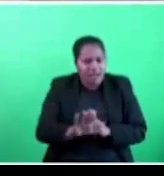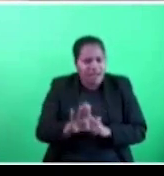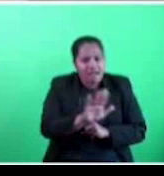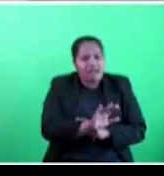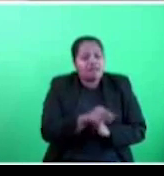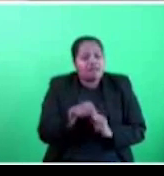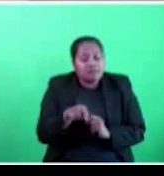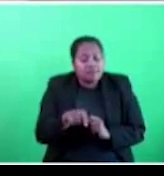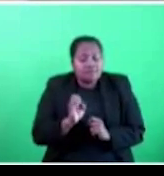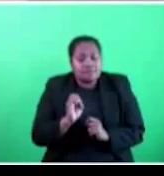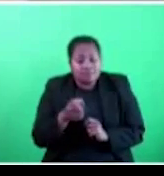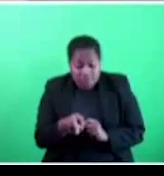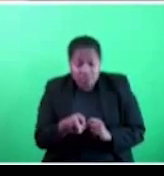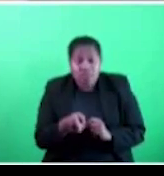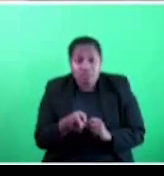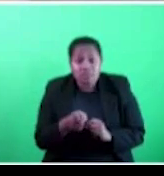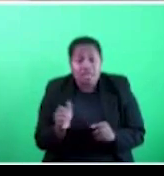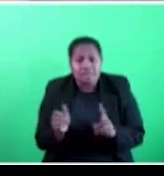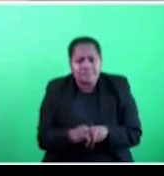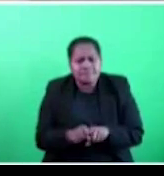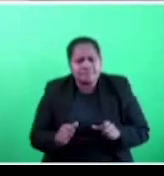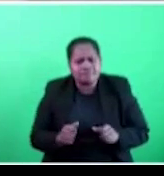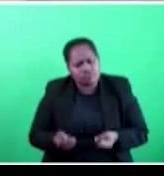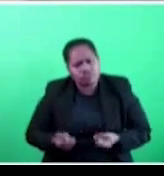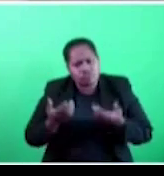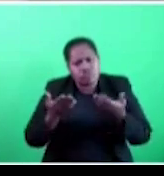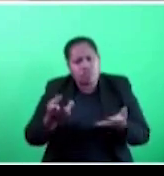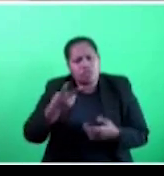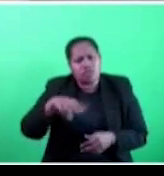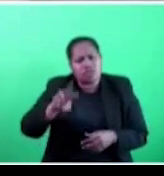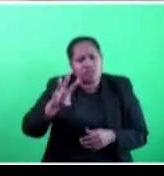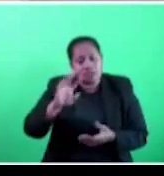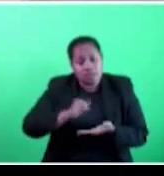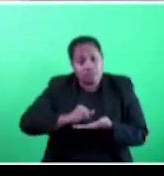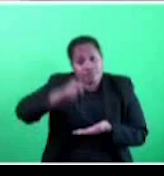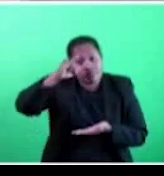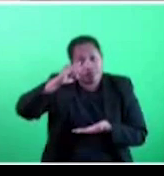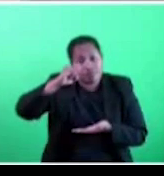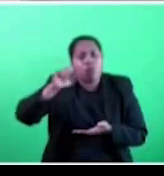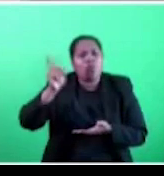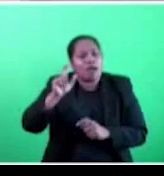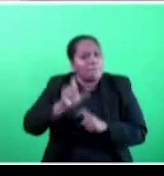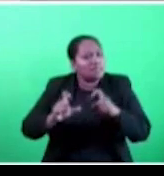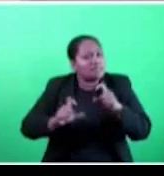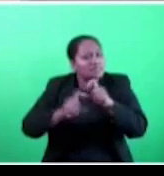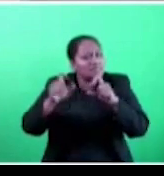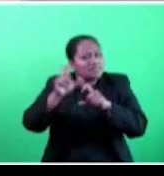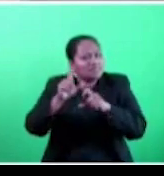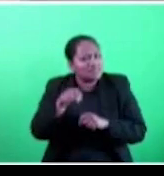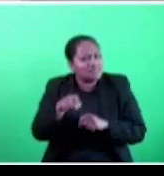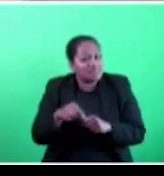Mr. Speaker, also offer a 20% increase in capacity on average over the A330s per flight. This means more